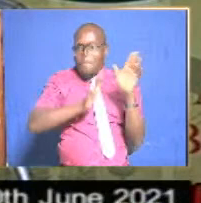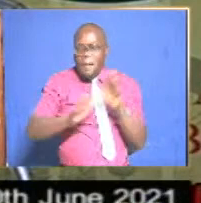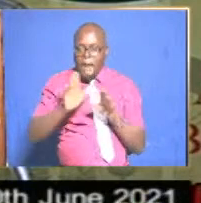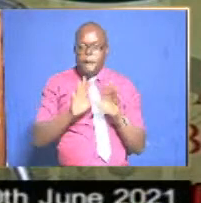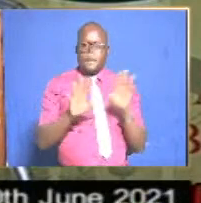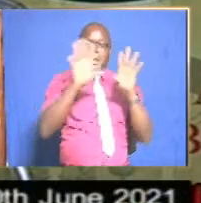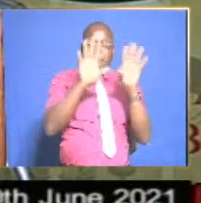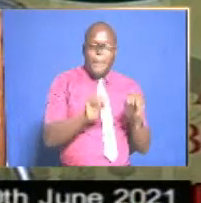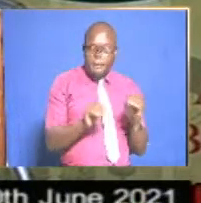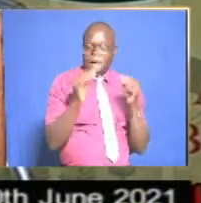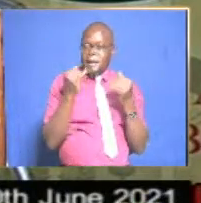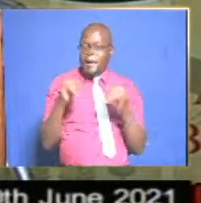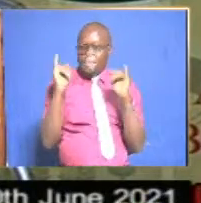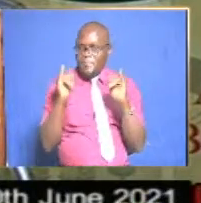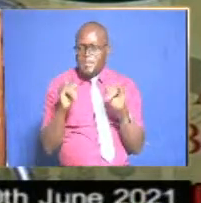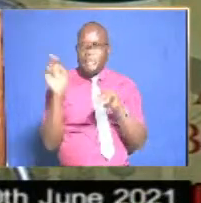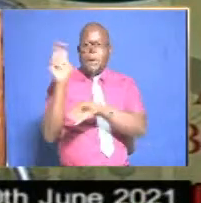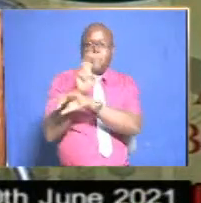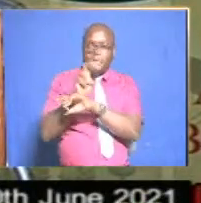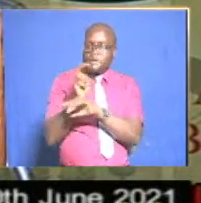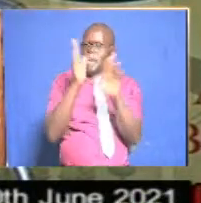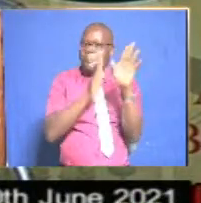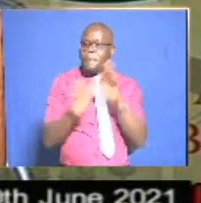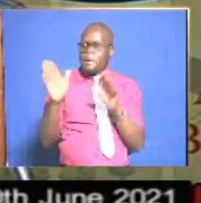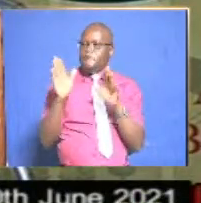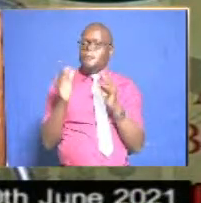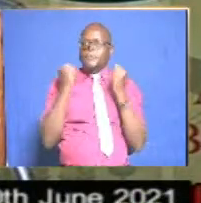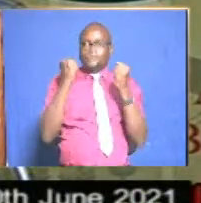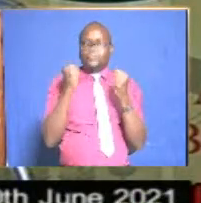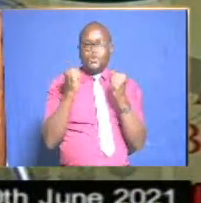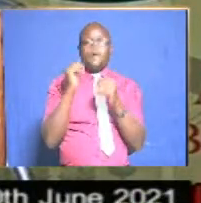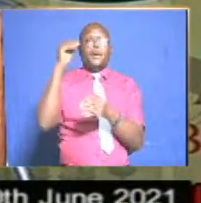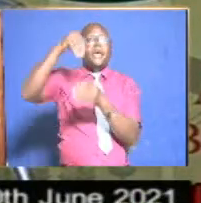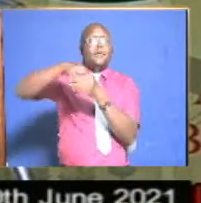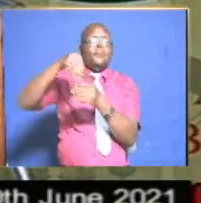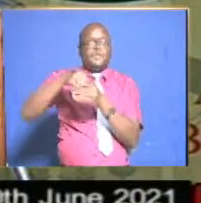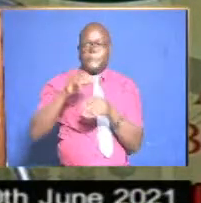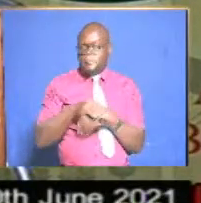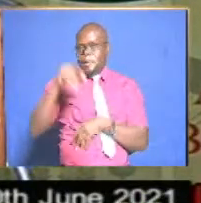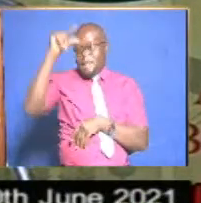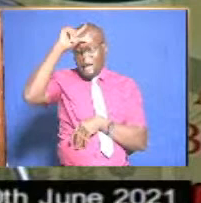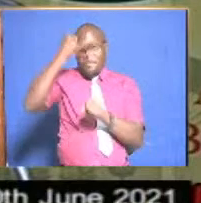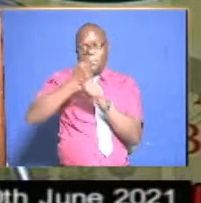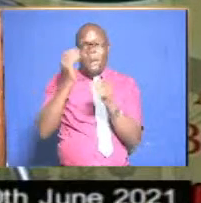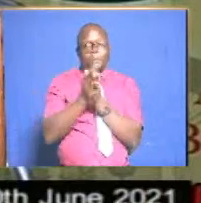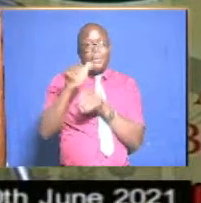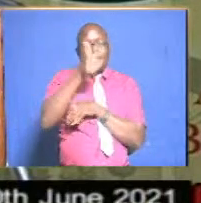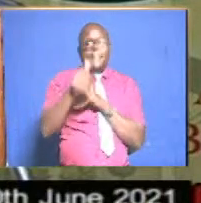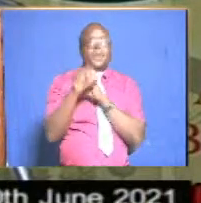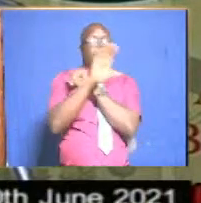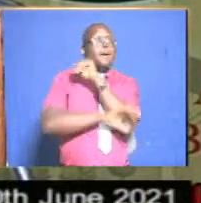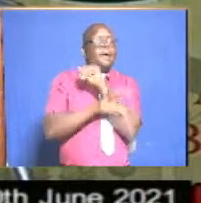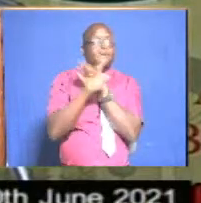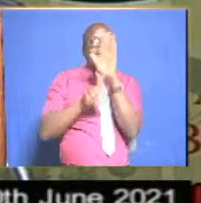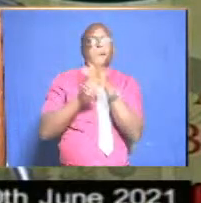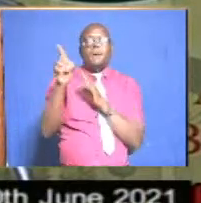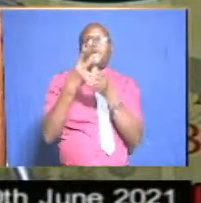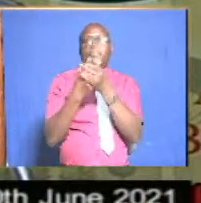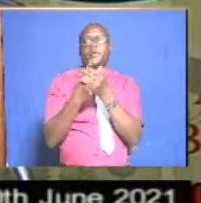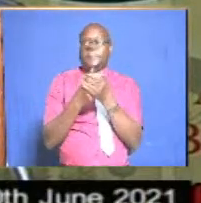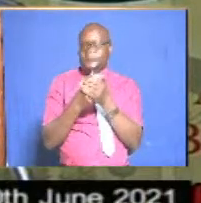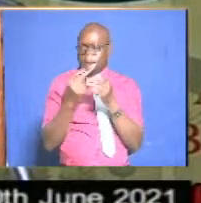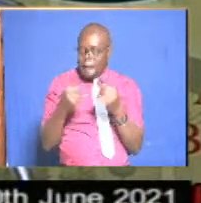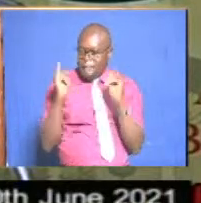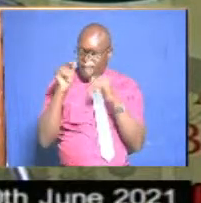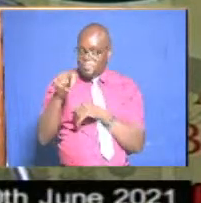budget, implement, and monitor climate resilience investment. The government has partnered with development partners in the implementation of